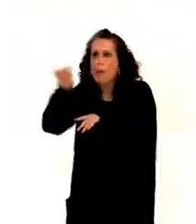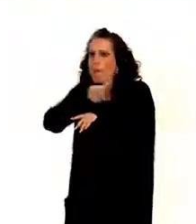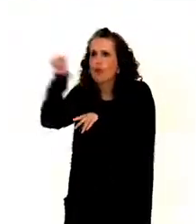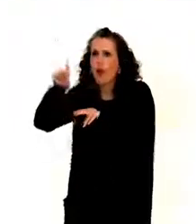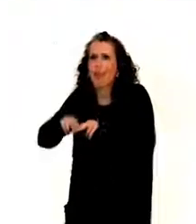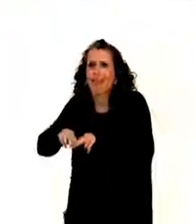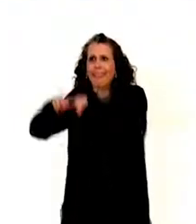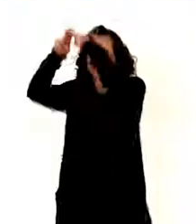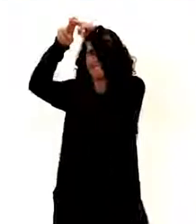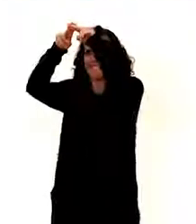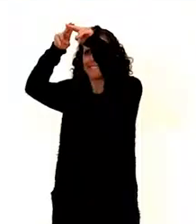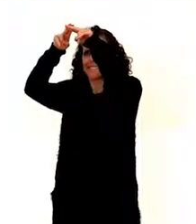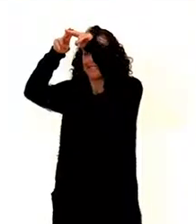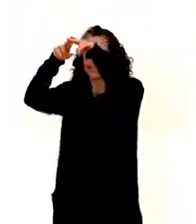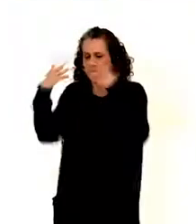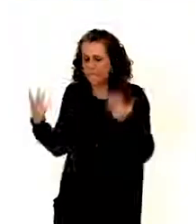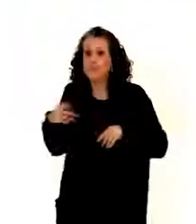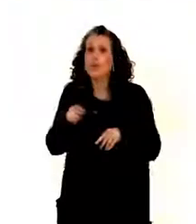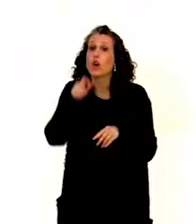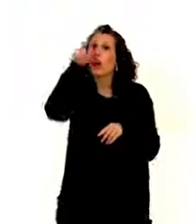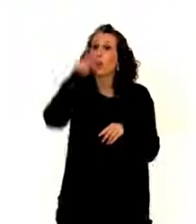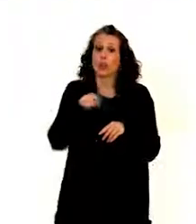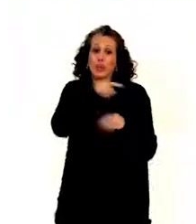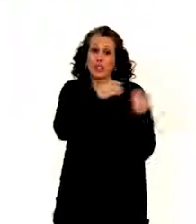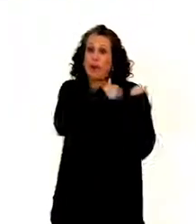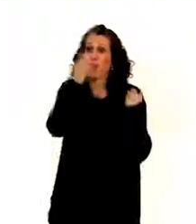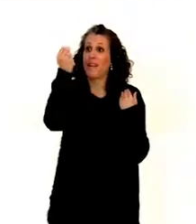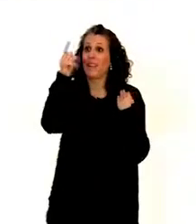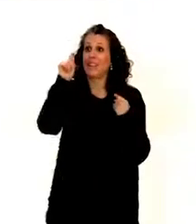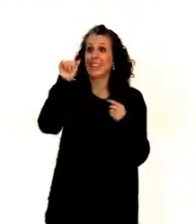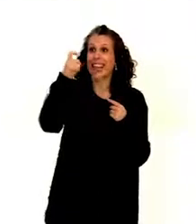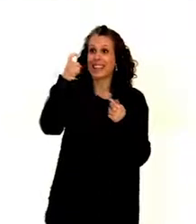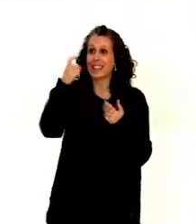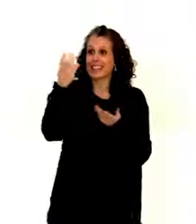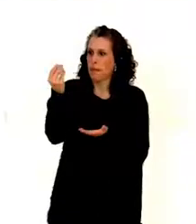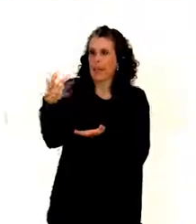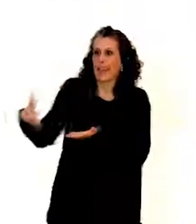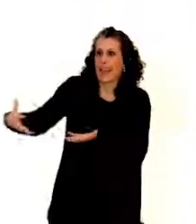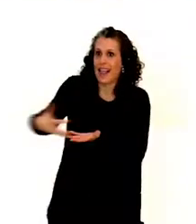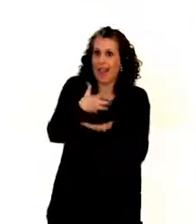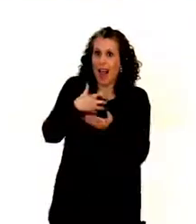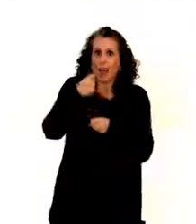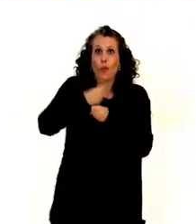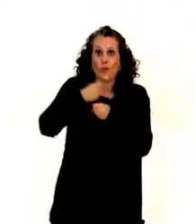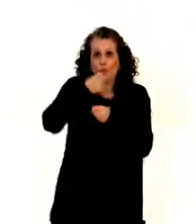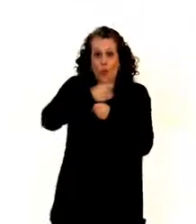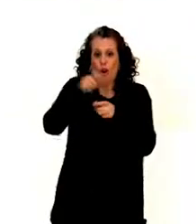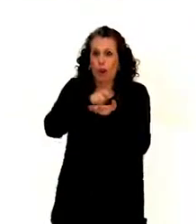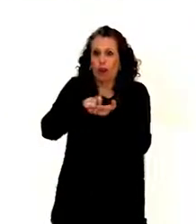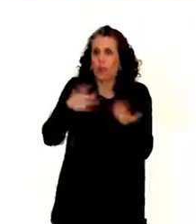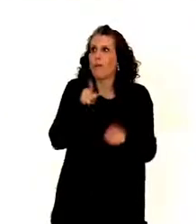office that was in charge of tax revenues was in that part of the building. My colleague wanted to